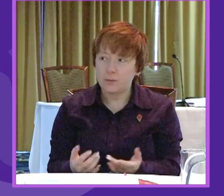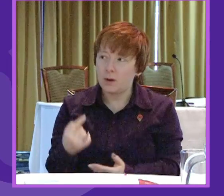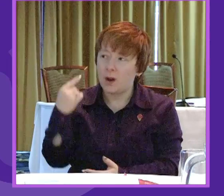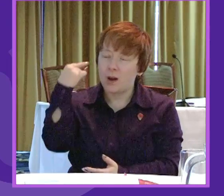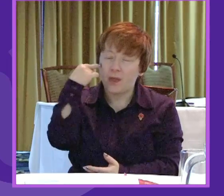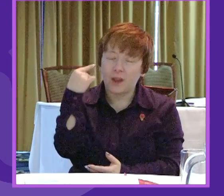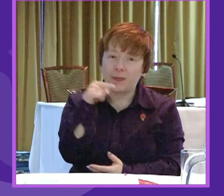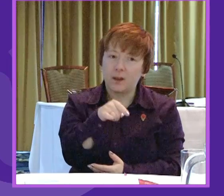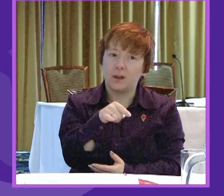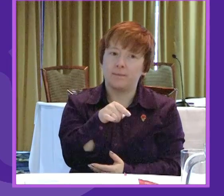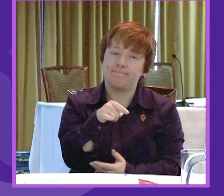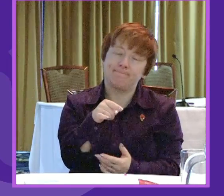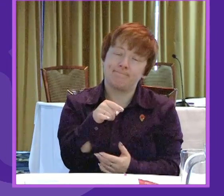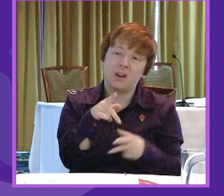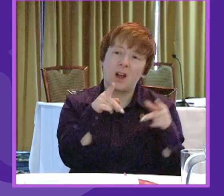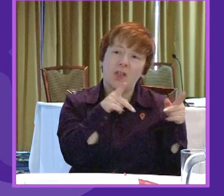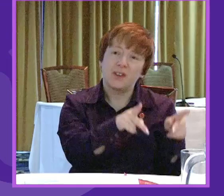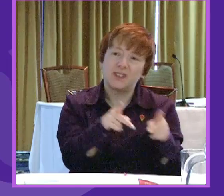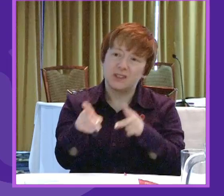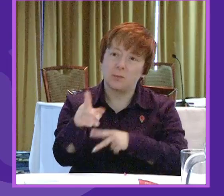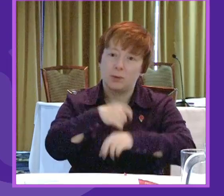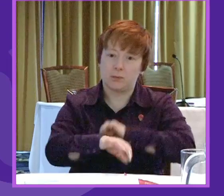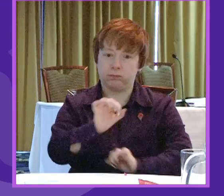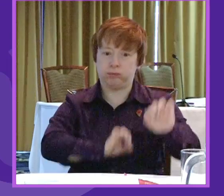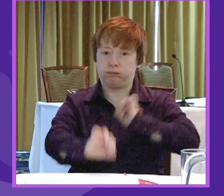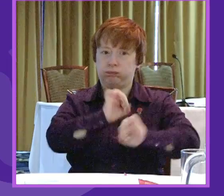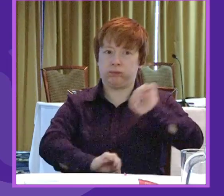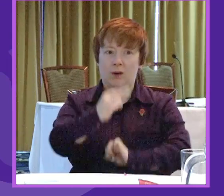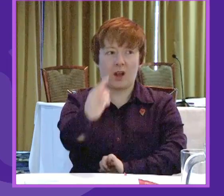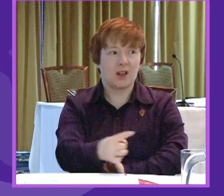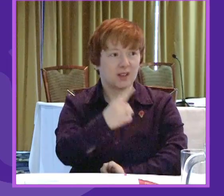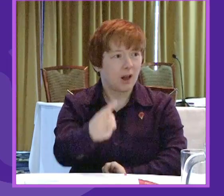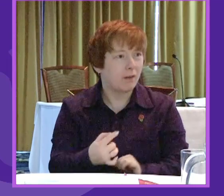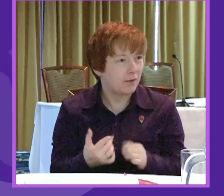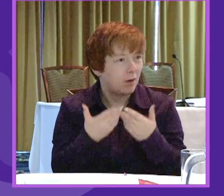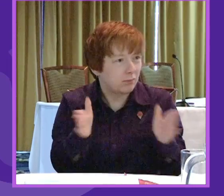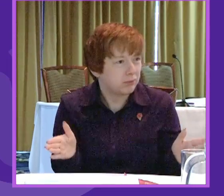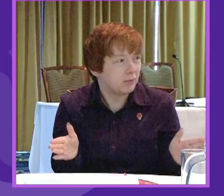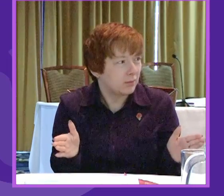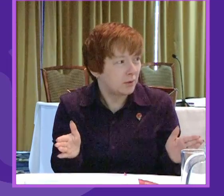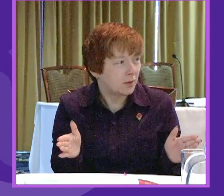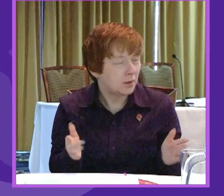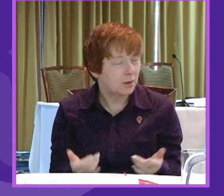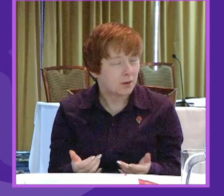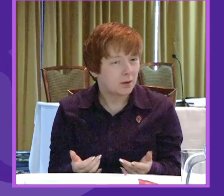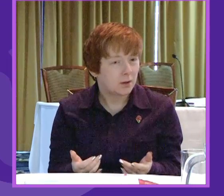much defensiveness in the system, unfortunately, and I think that we have